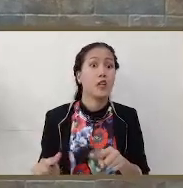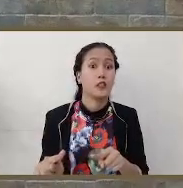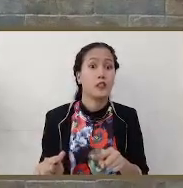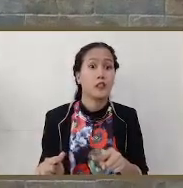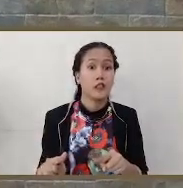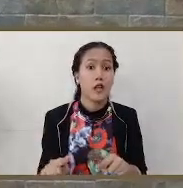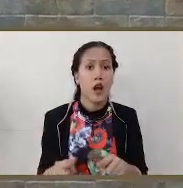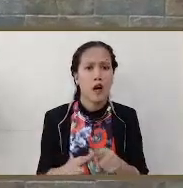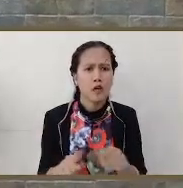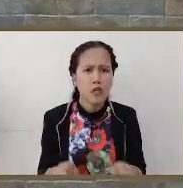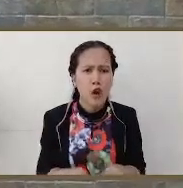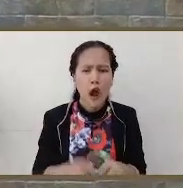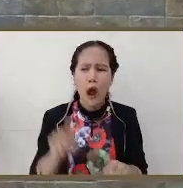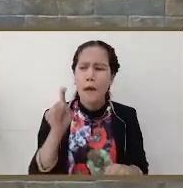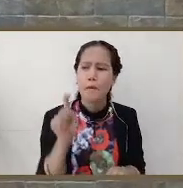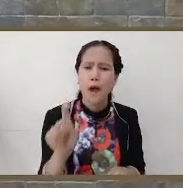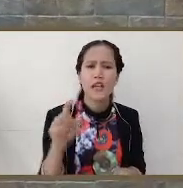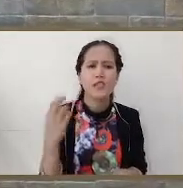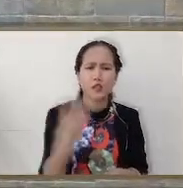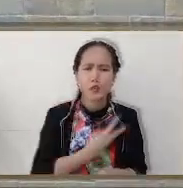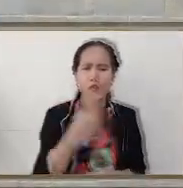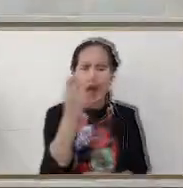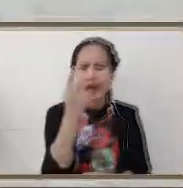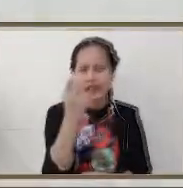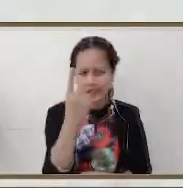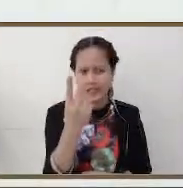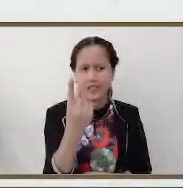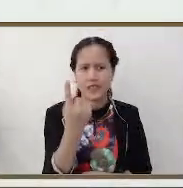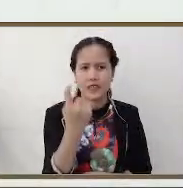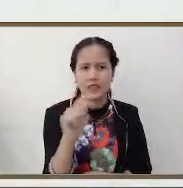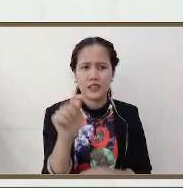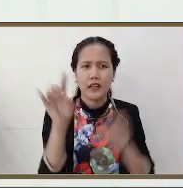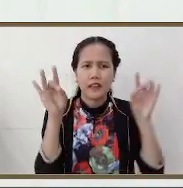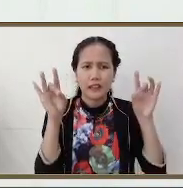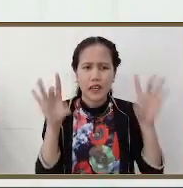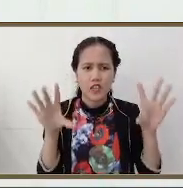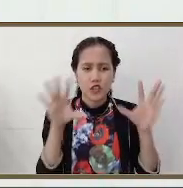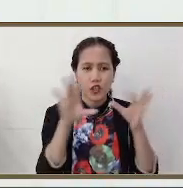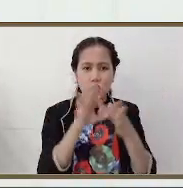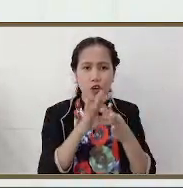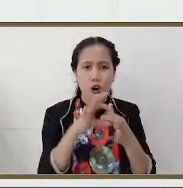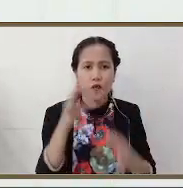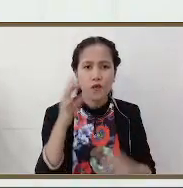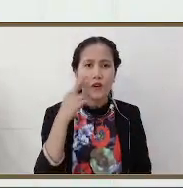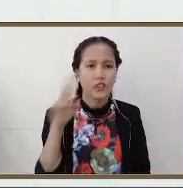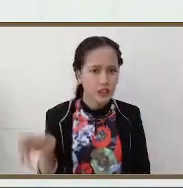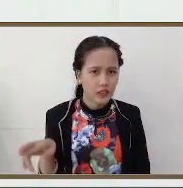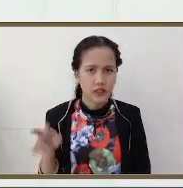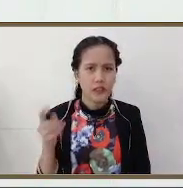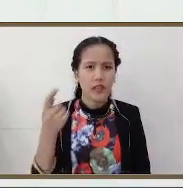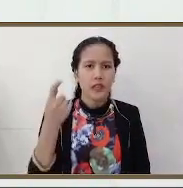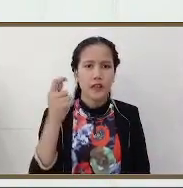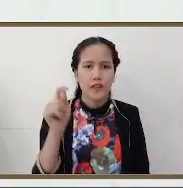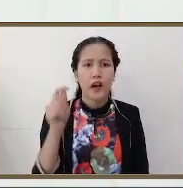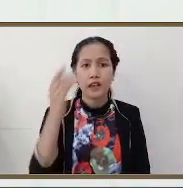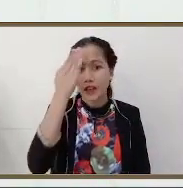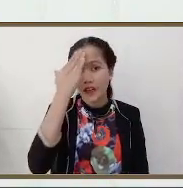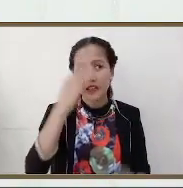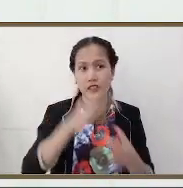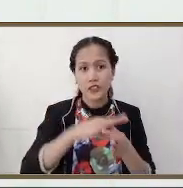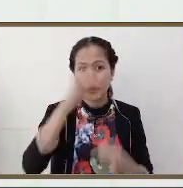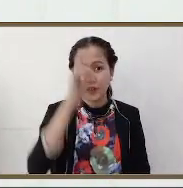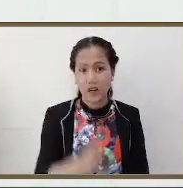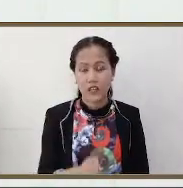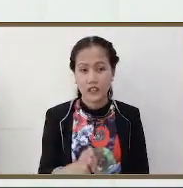to understand the danger of rejecting the knowledge of God.